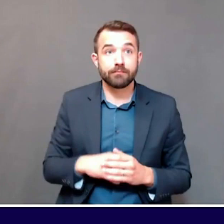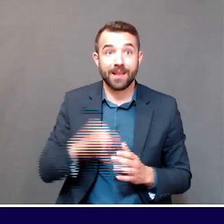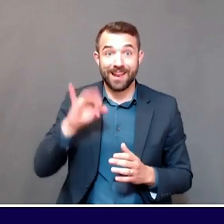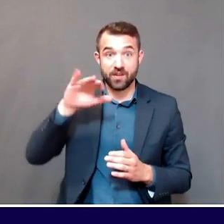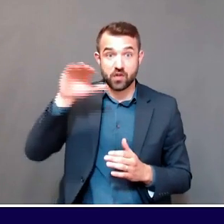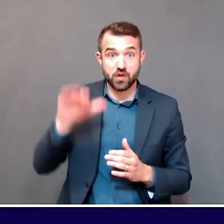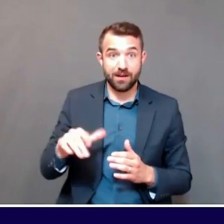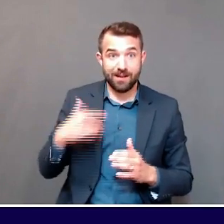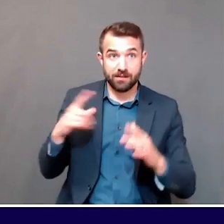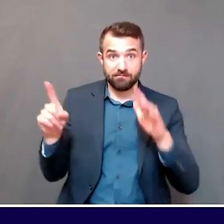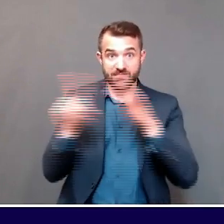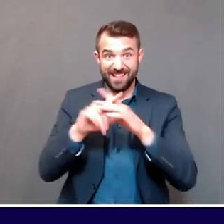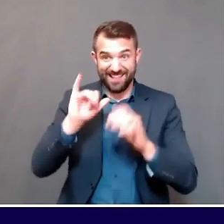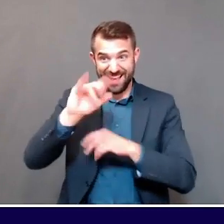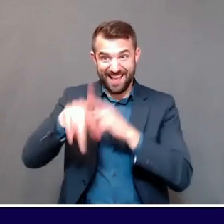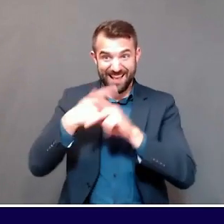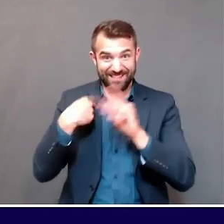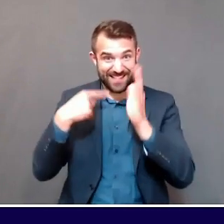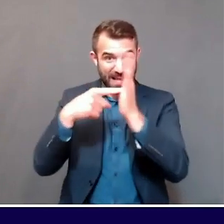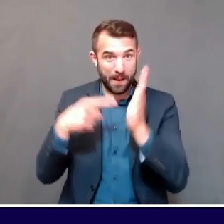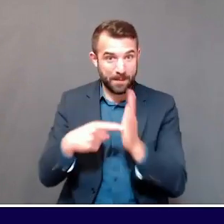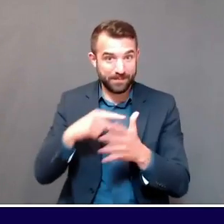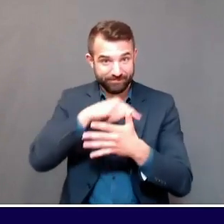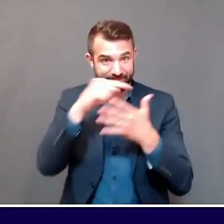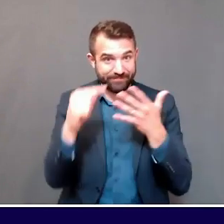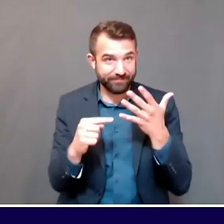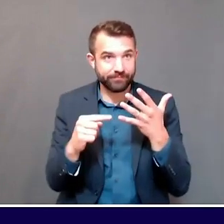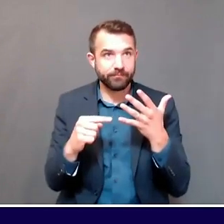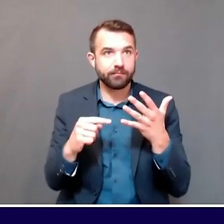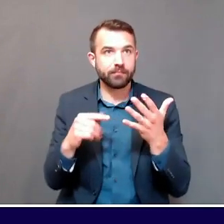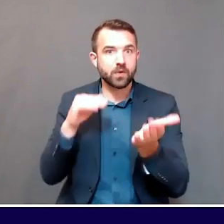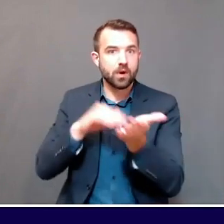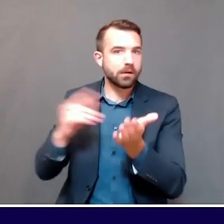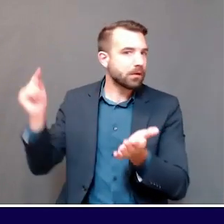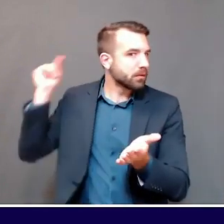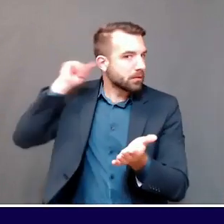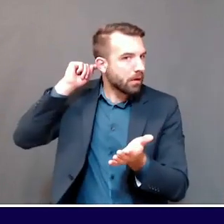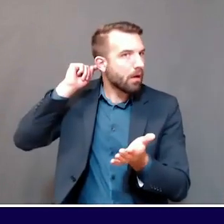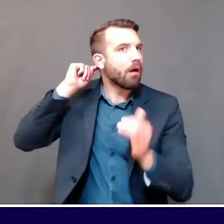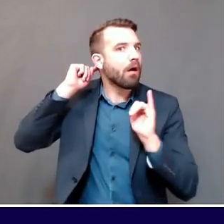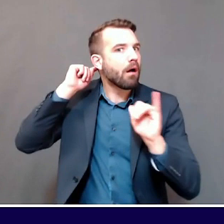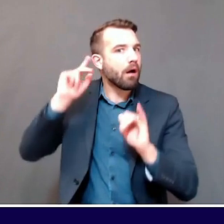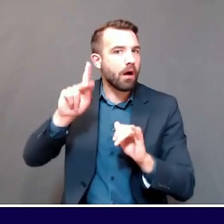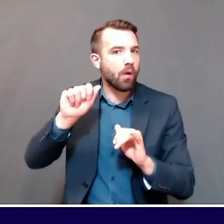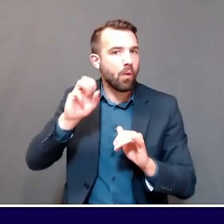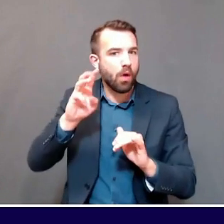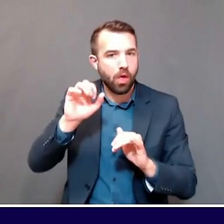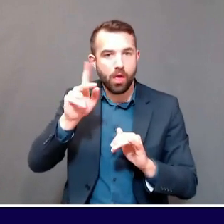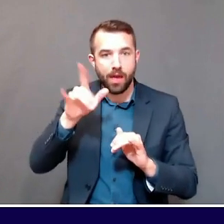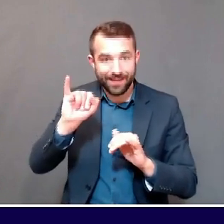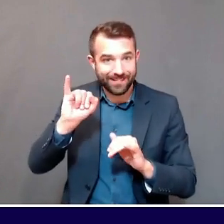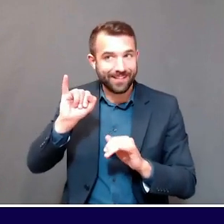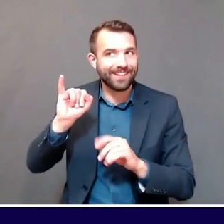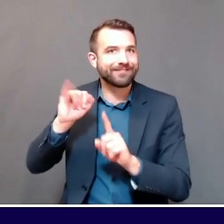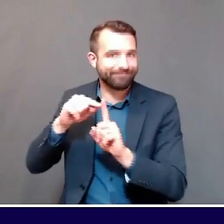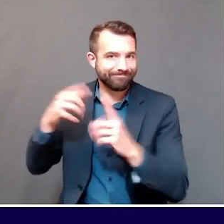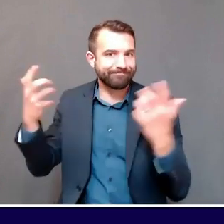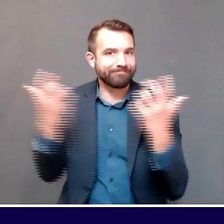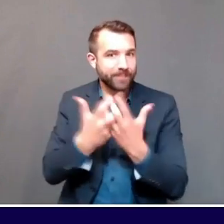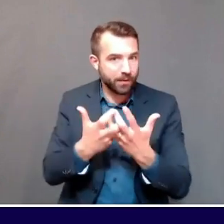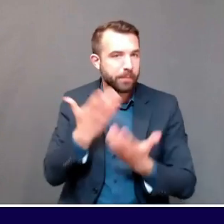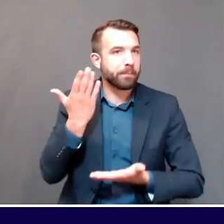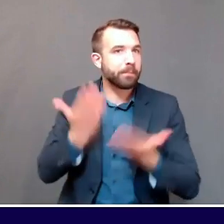least have on their minds the possibility that what they may be seeing in this child is that Kawasaki-like